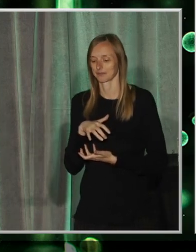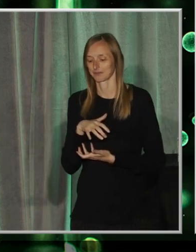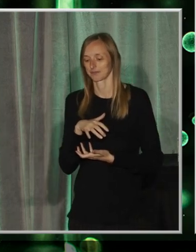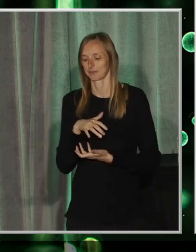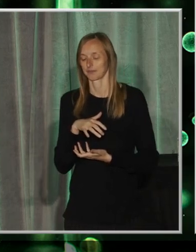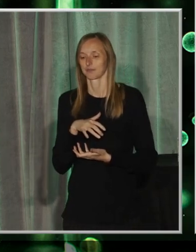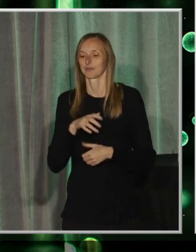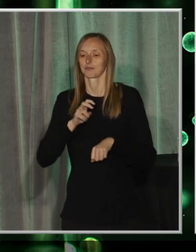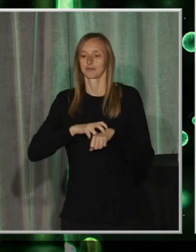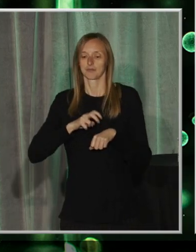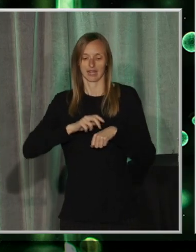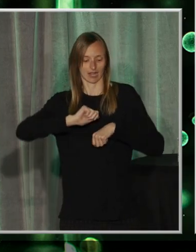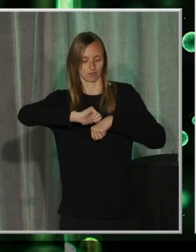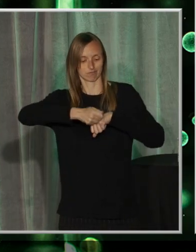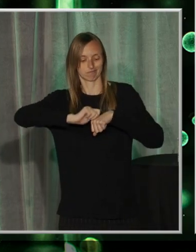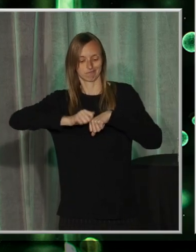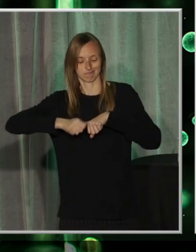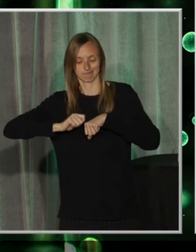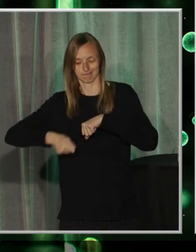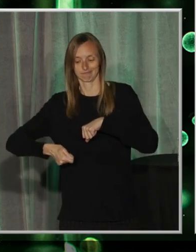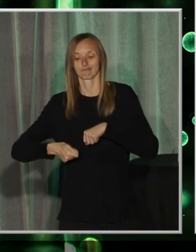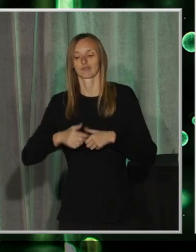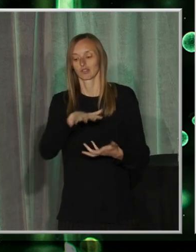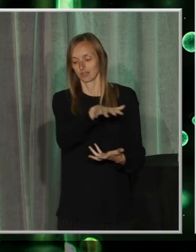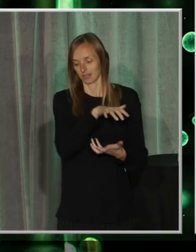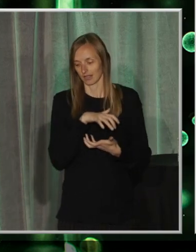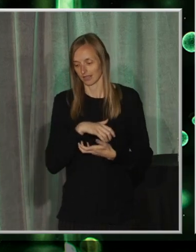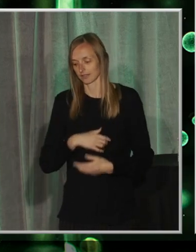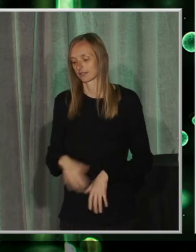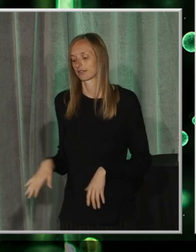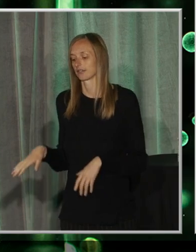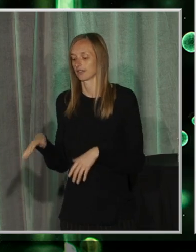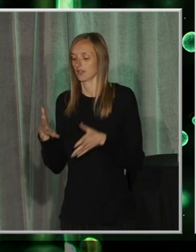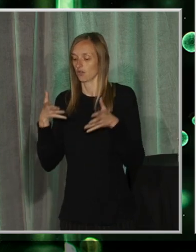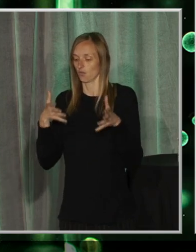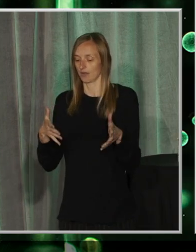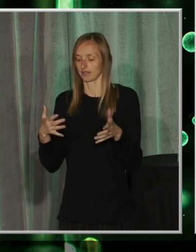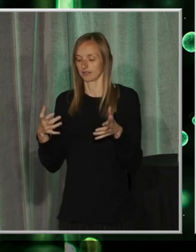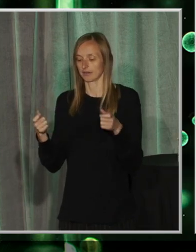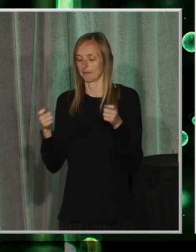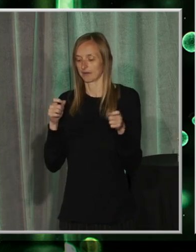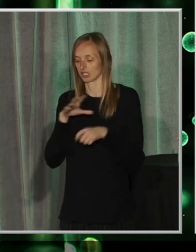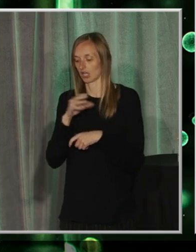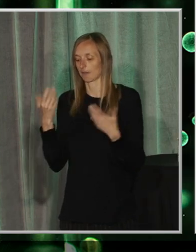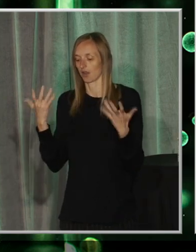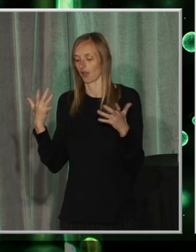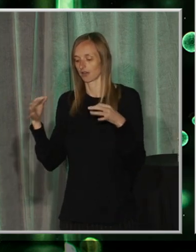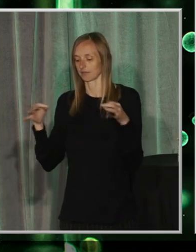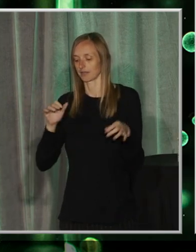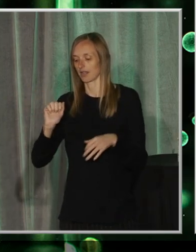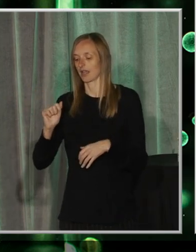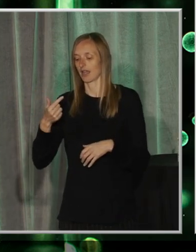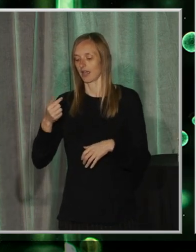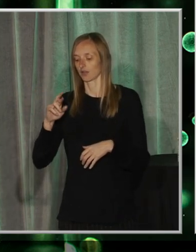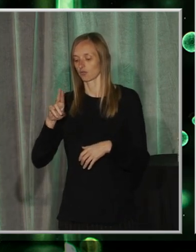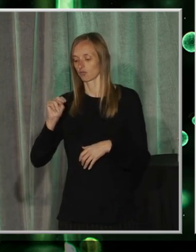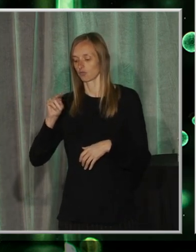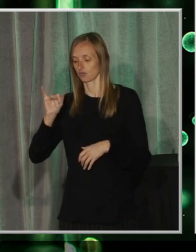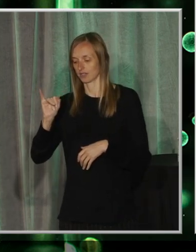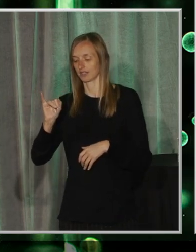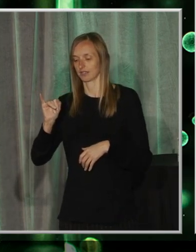the potato peels from them. And the waste management company that I mentioned earlier, Agruni Limited, that will bring